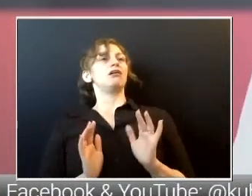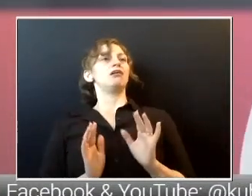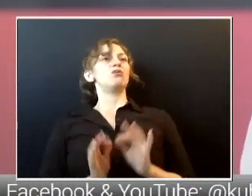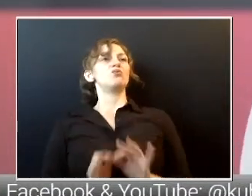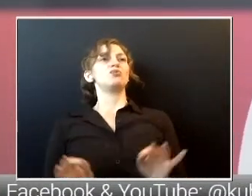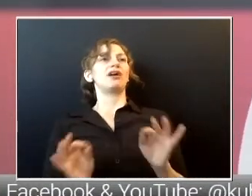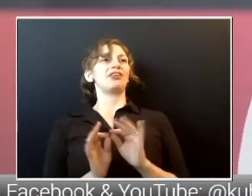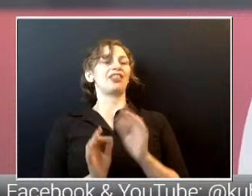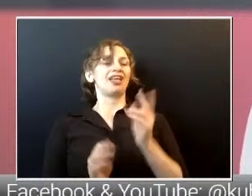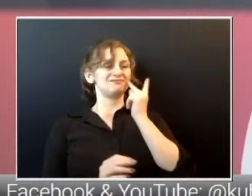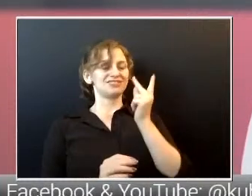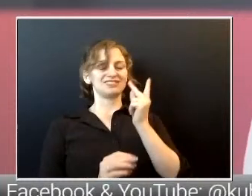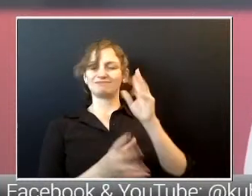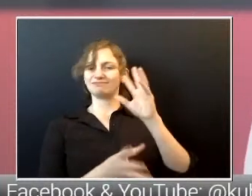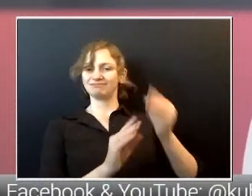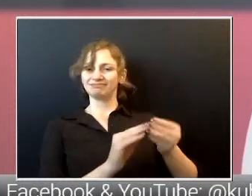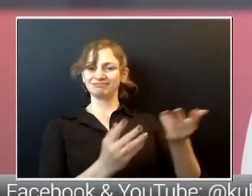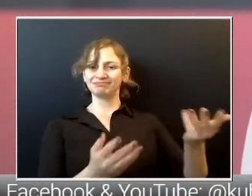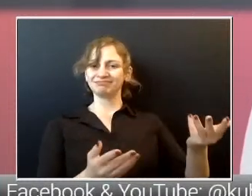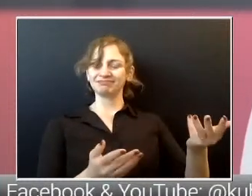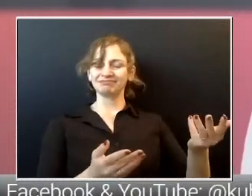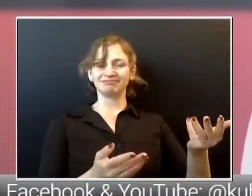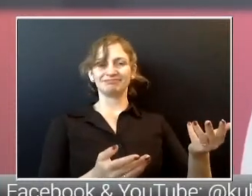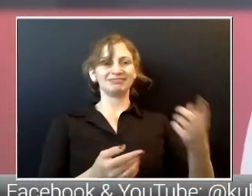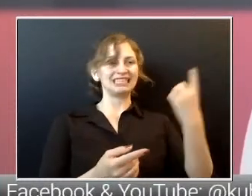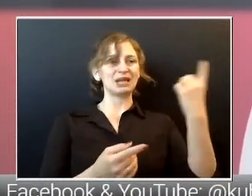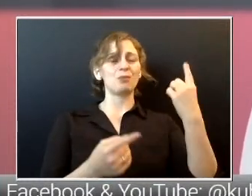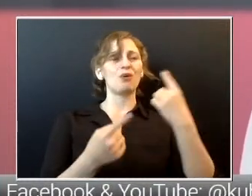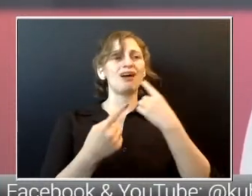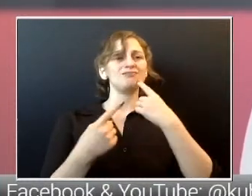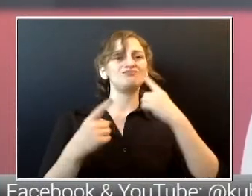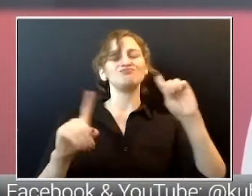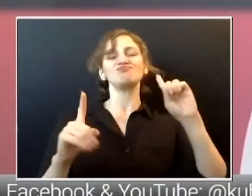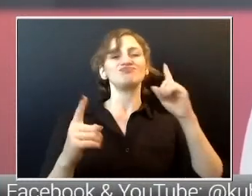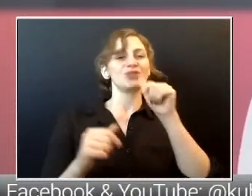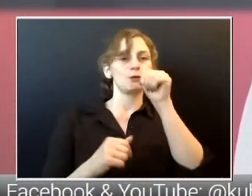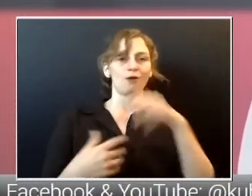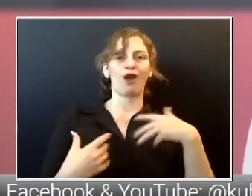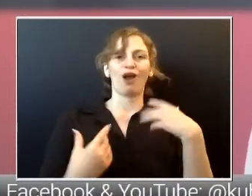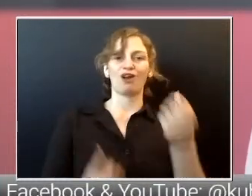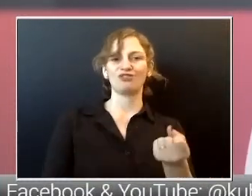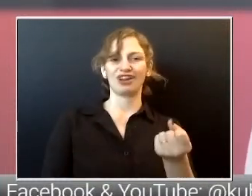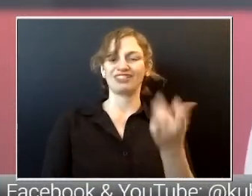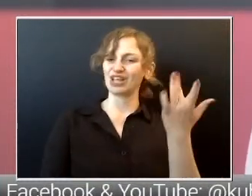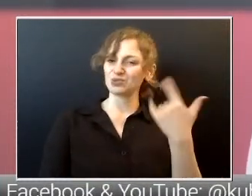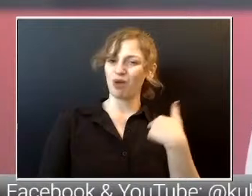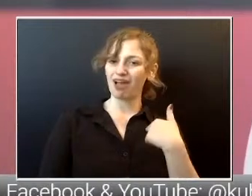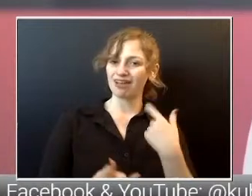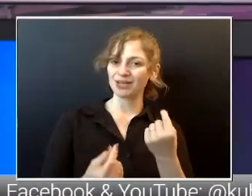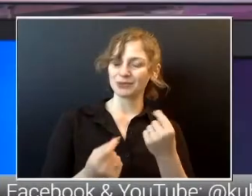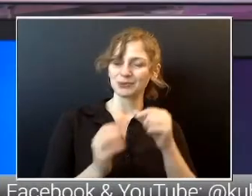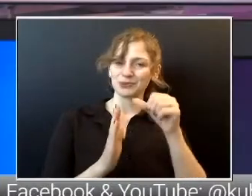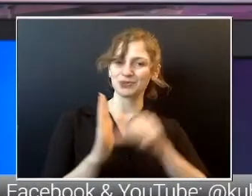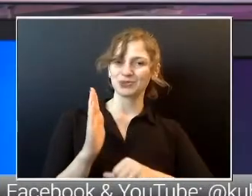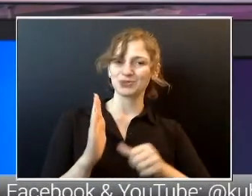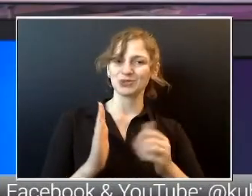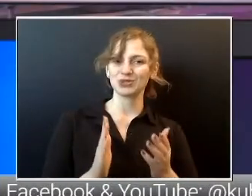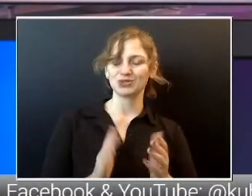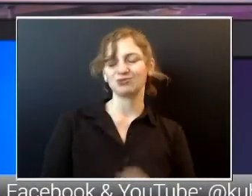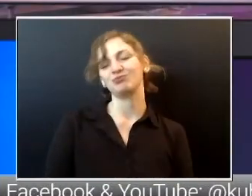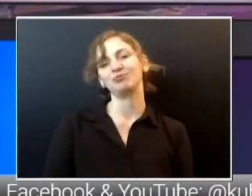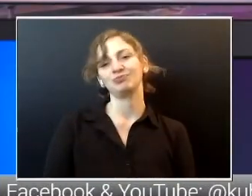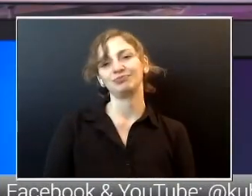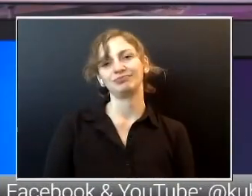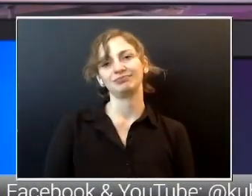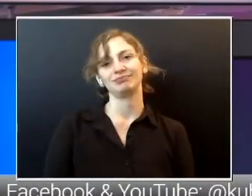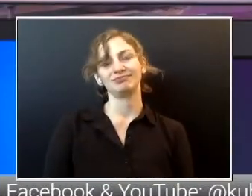why I went into surgery and decided to, make my life as a surgeon. You get to come full circle.